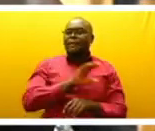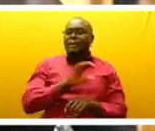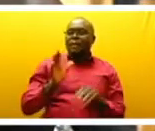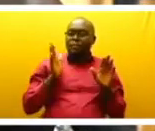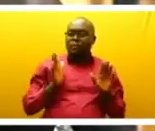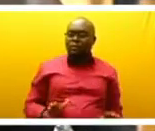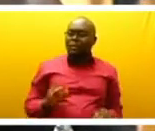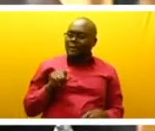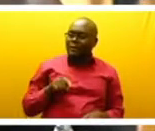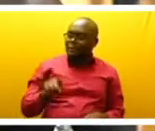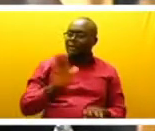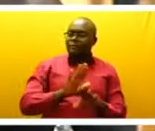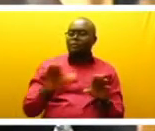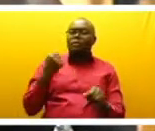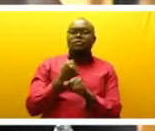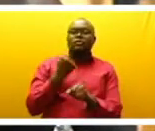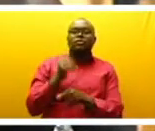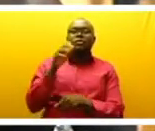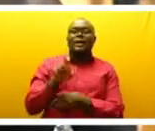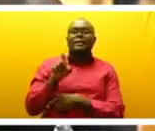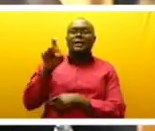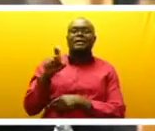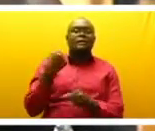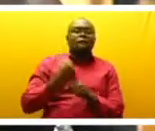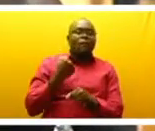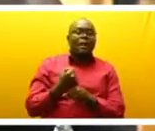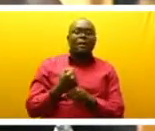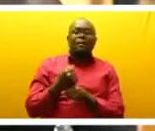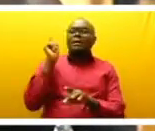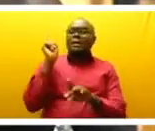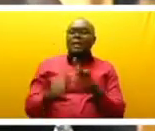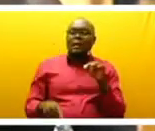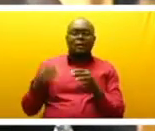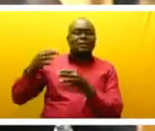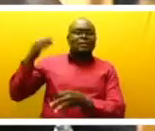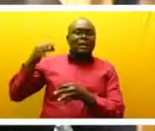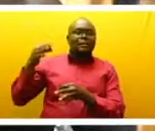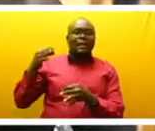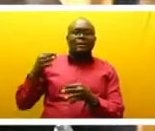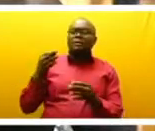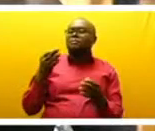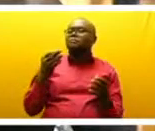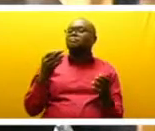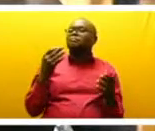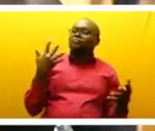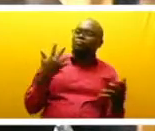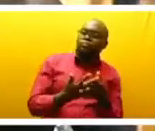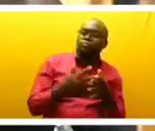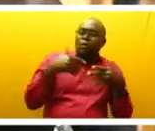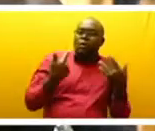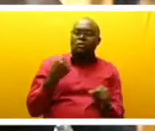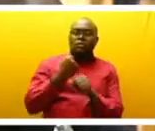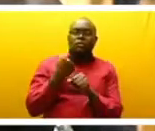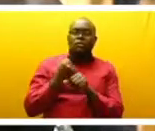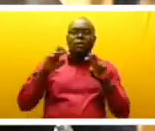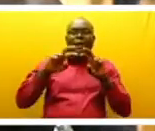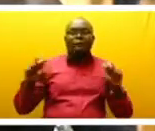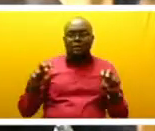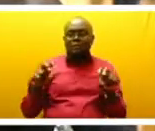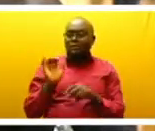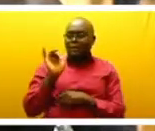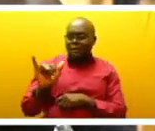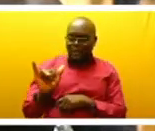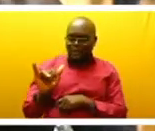do not do executive work. They cannot determine to charge anybody or to investigate anybody. That